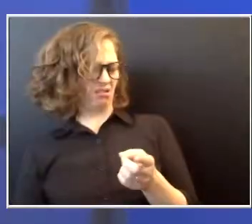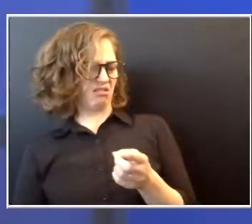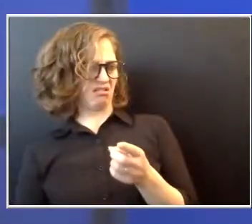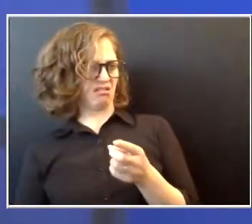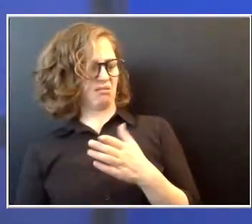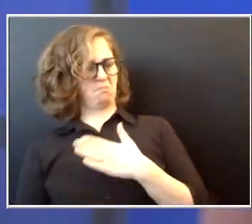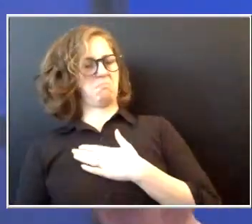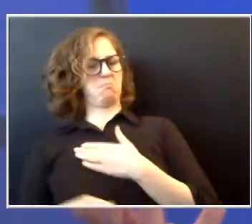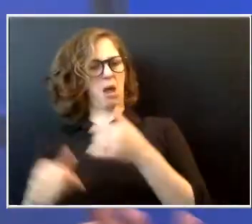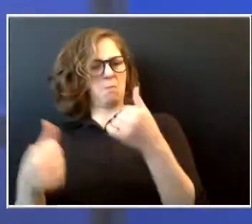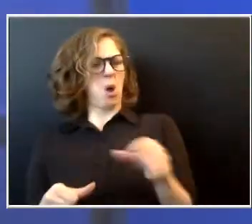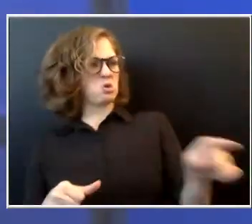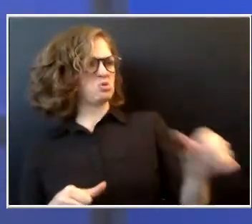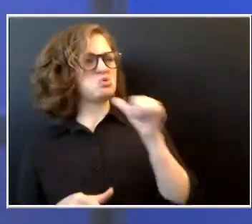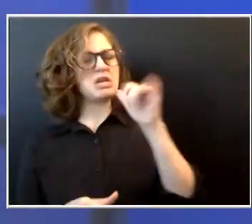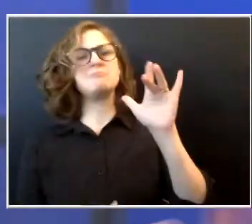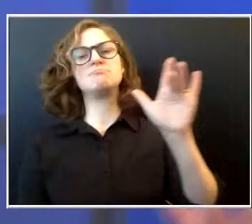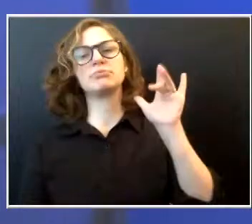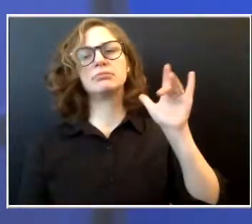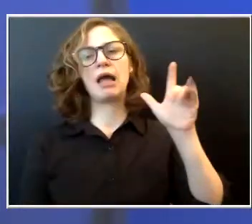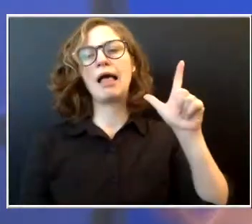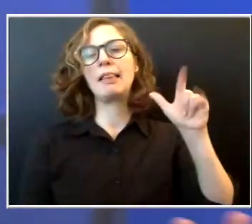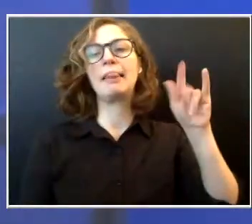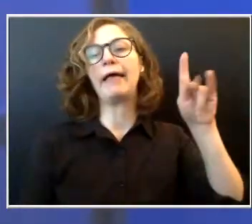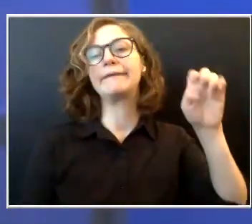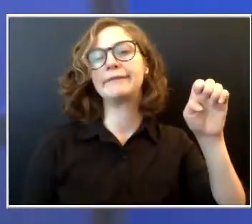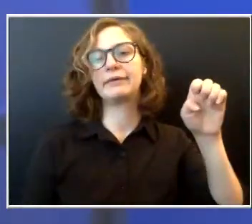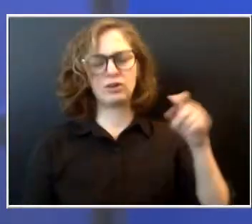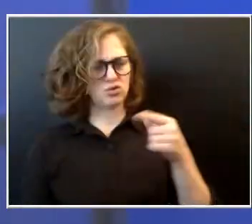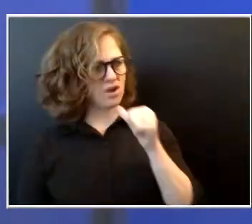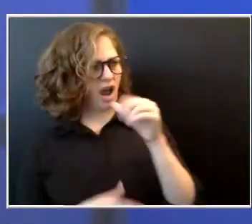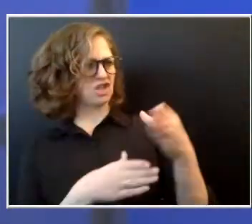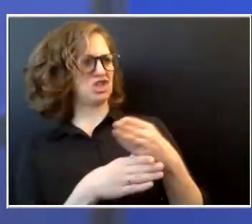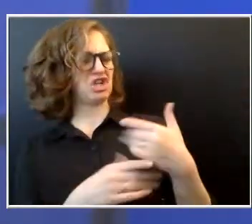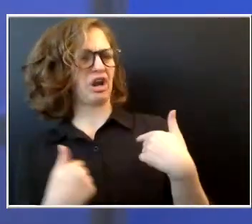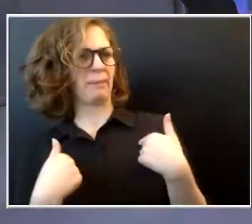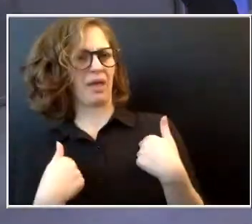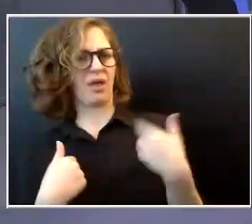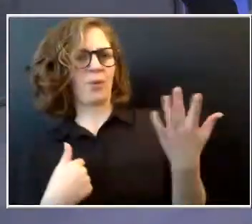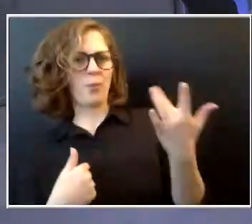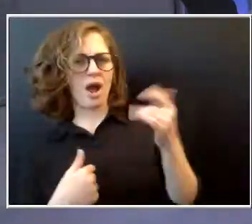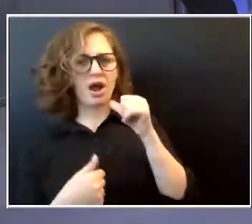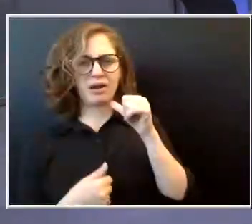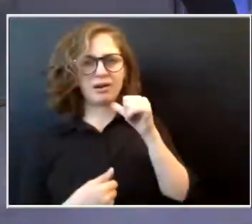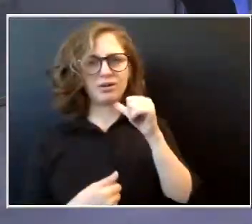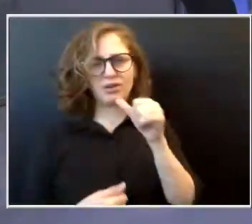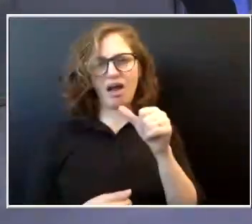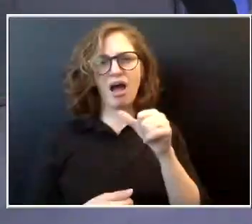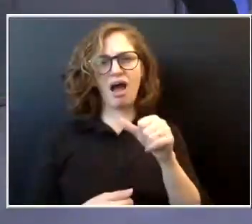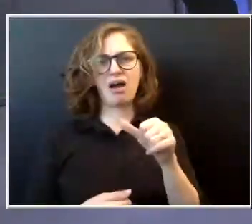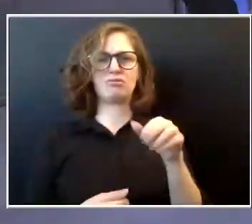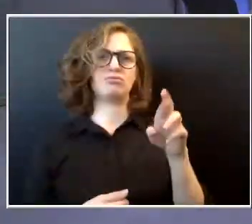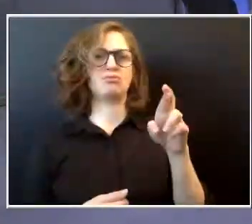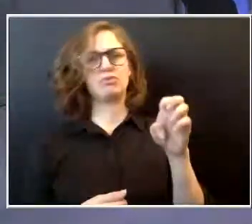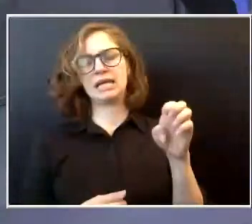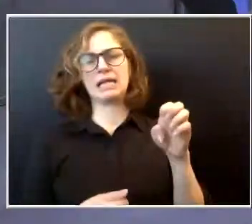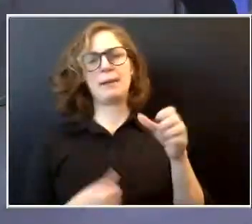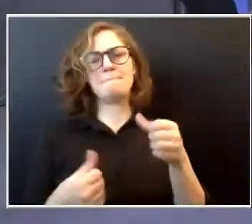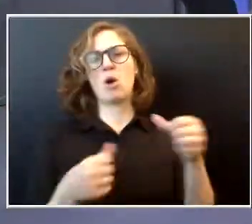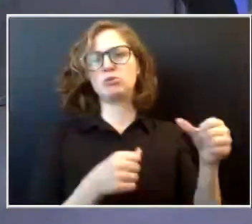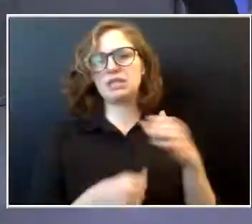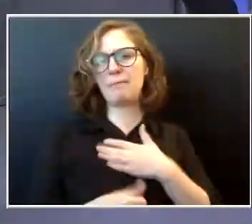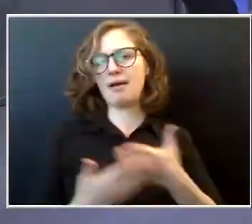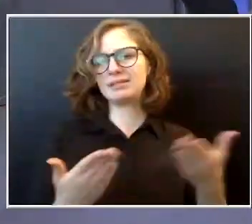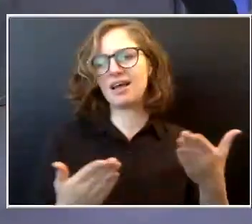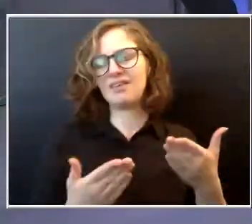you didn't put me, you're not sharing me out there. Like, why aren't you posting me? So many weird variables. Yeah, there's a with lot of social different media. confounds right